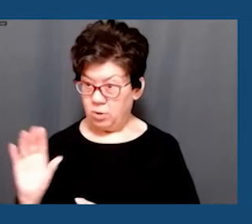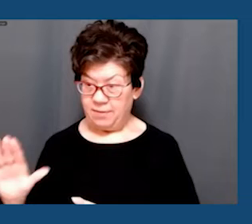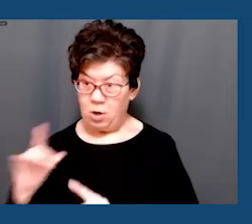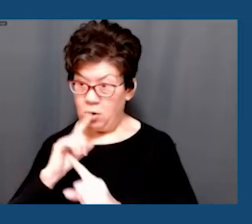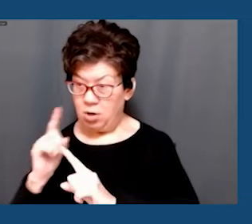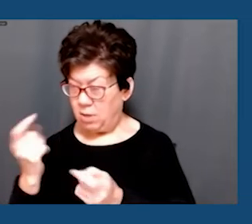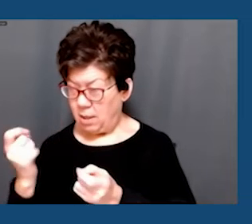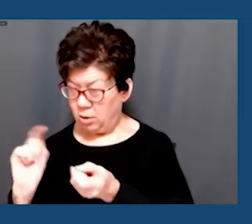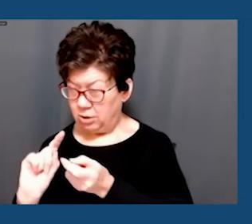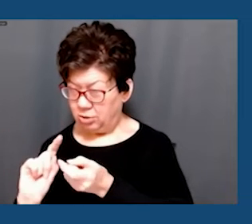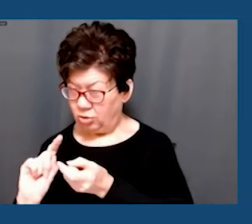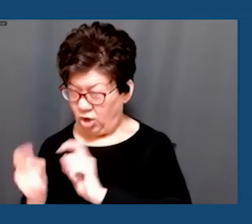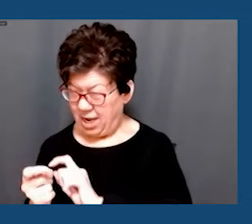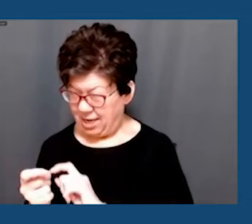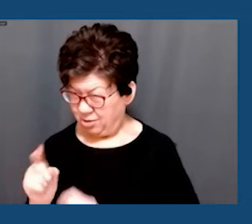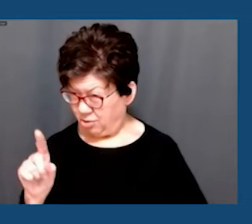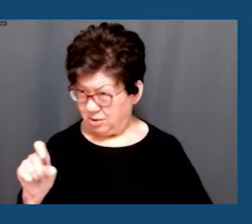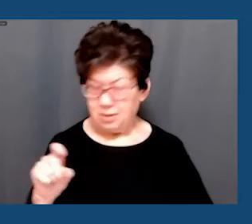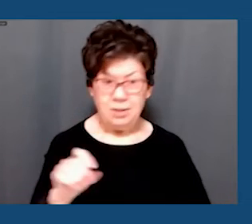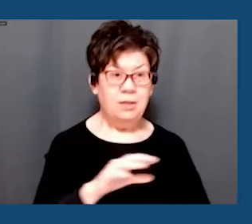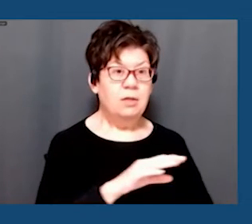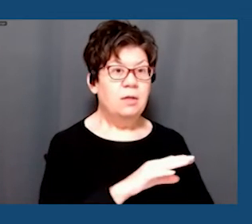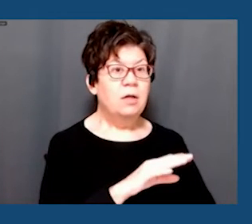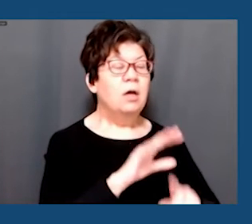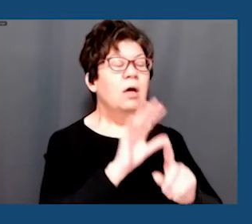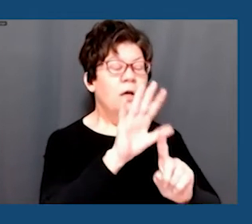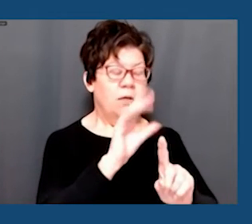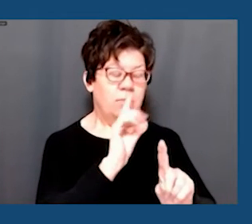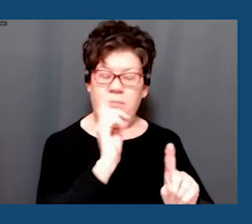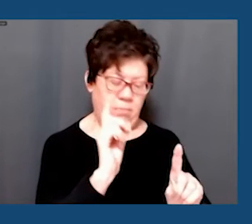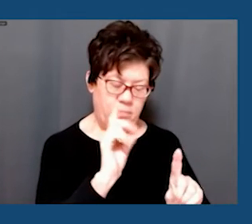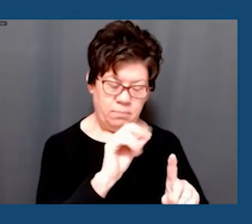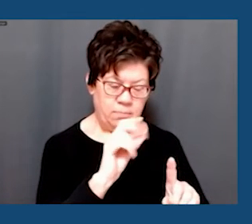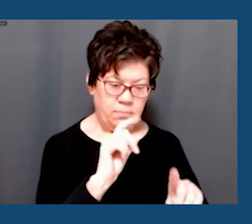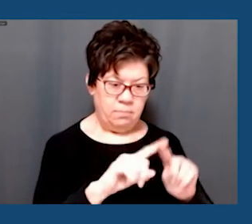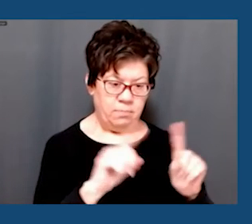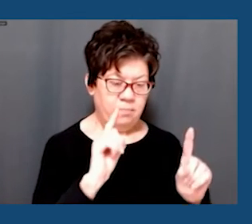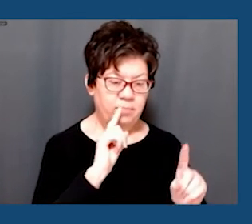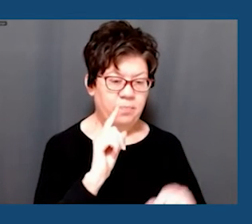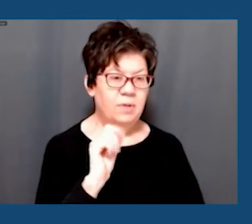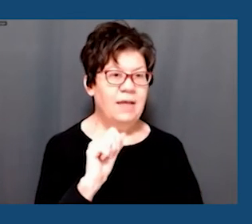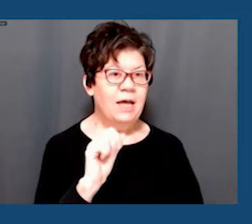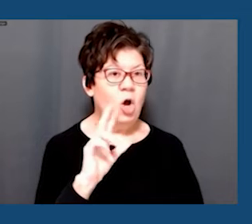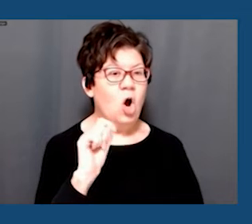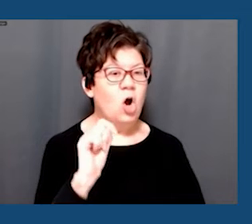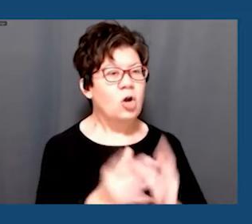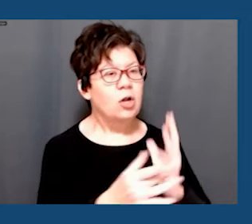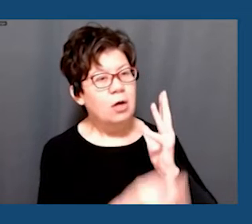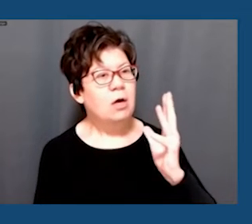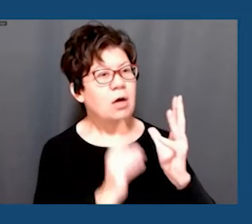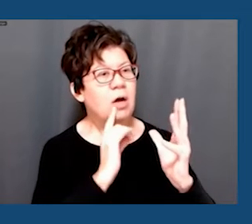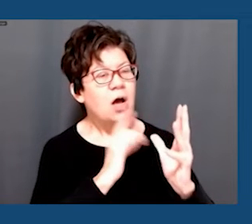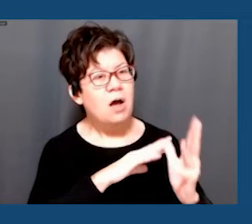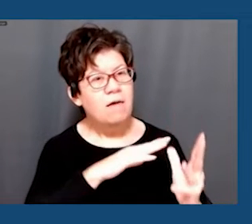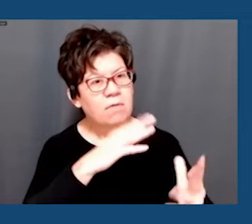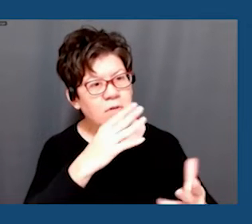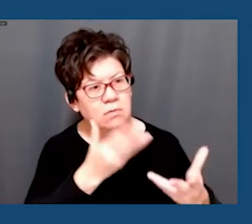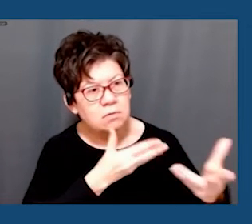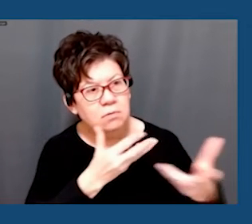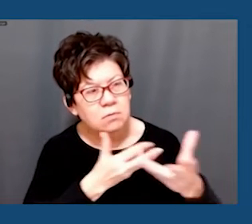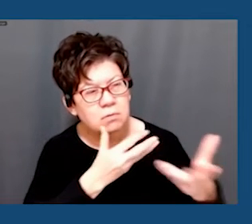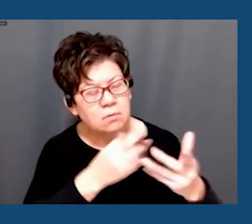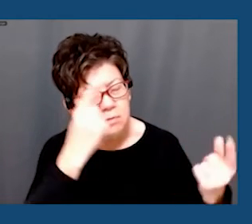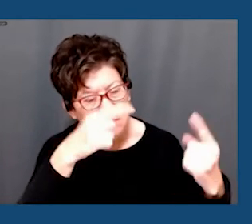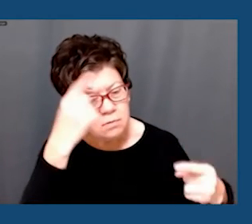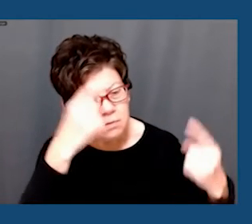the difference. The art of compromise is so lost that people don't even know what it looks like when it happens anymore. But I